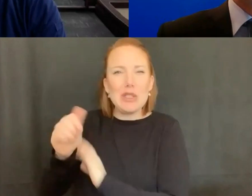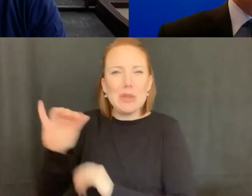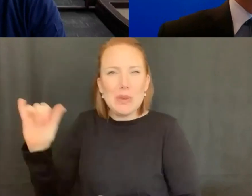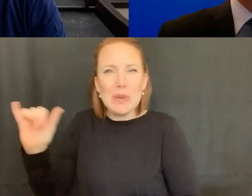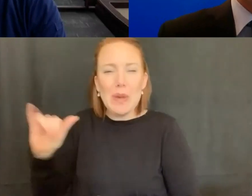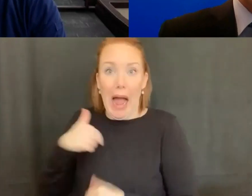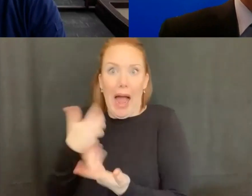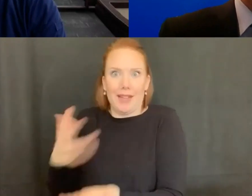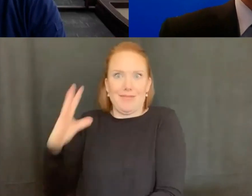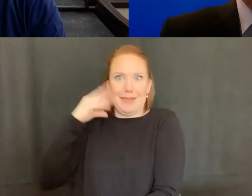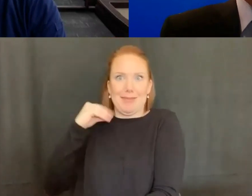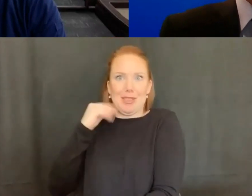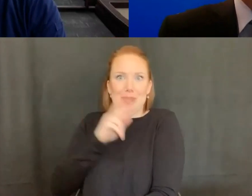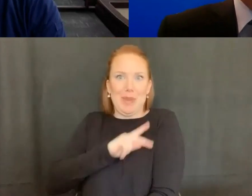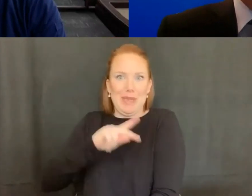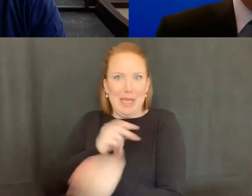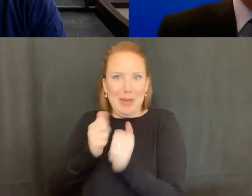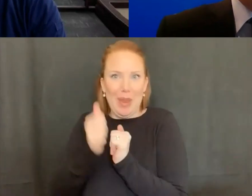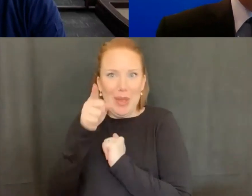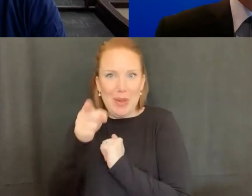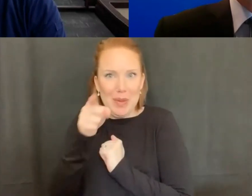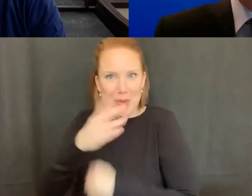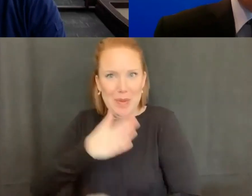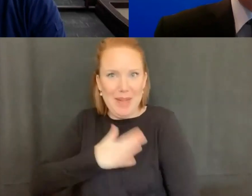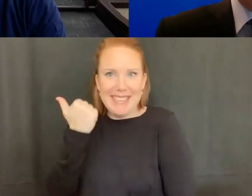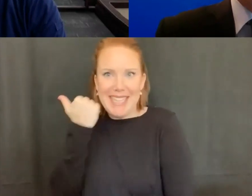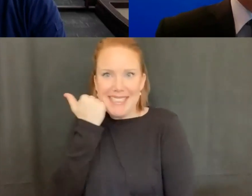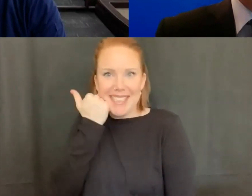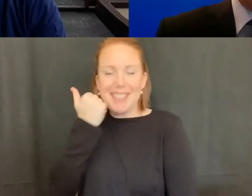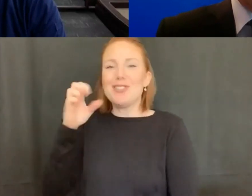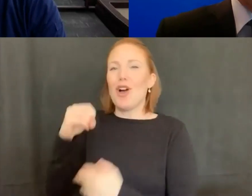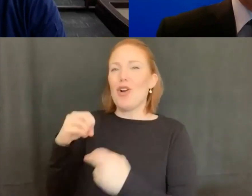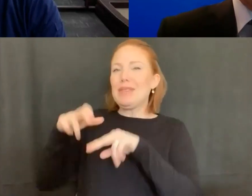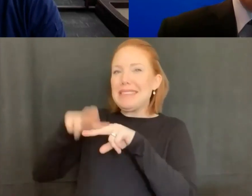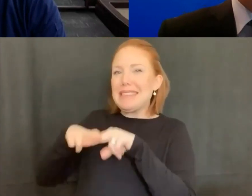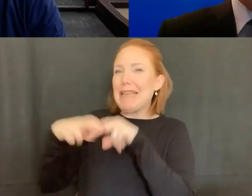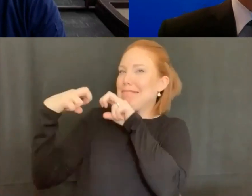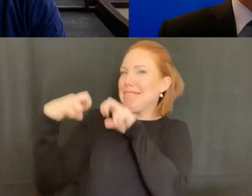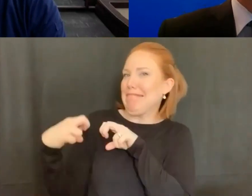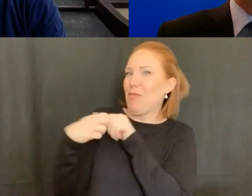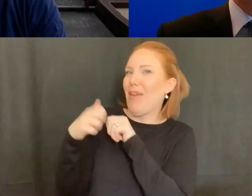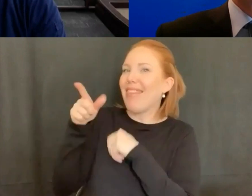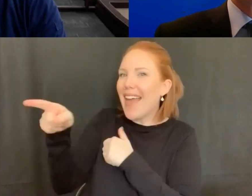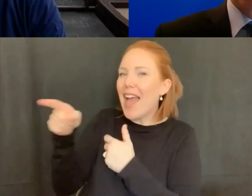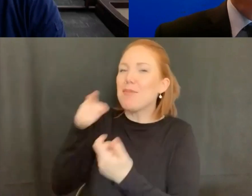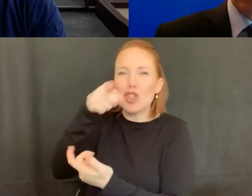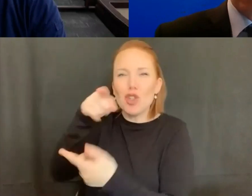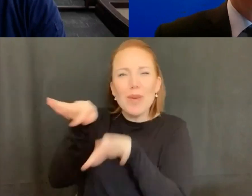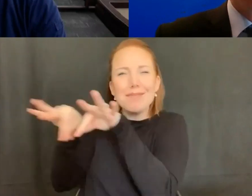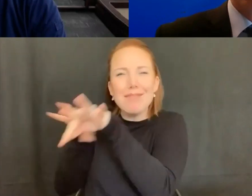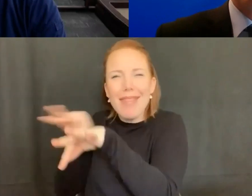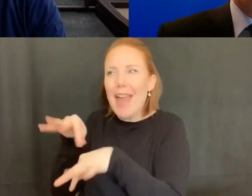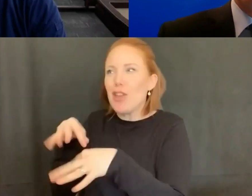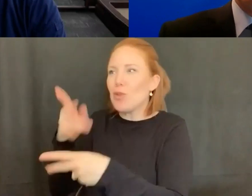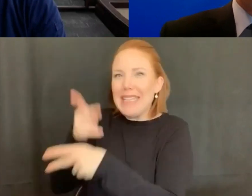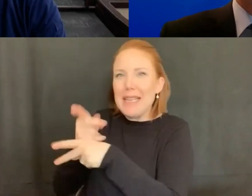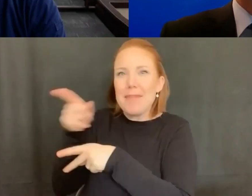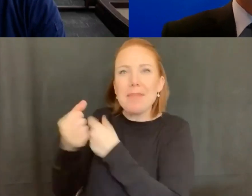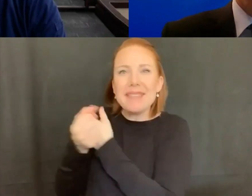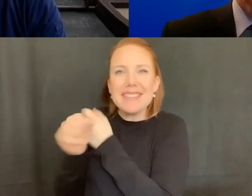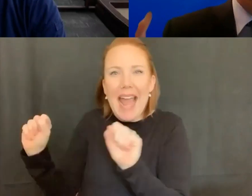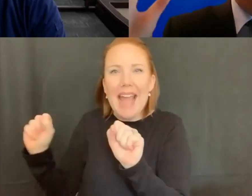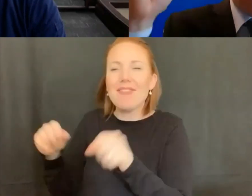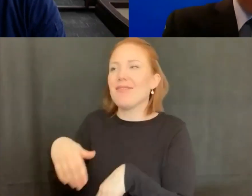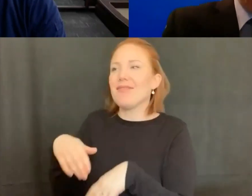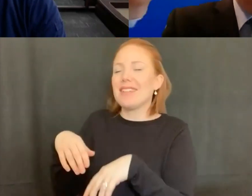to people and make them feel assured that whatever's about to happen, that you have their best interest, you're going to keep them safe.